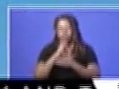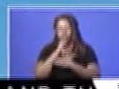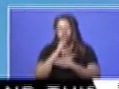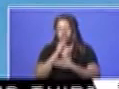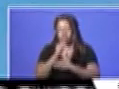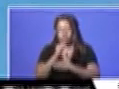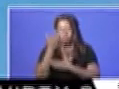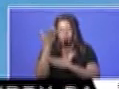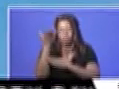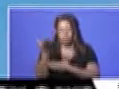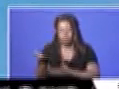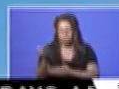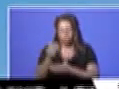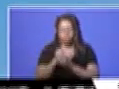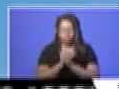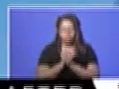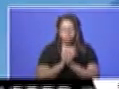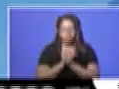not in place,